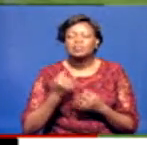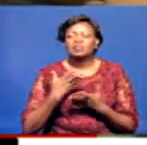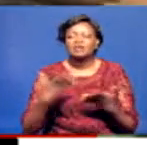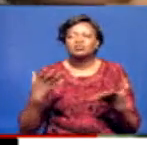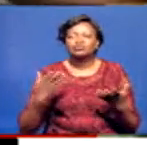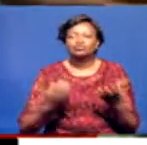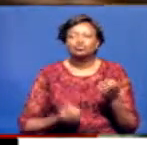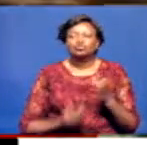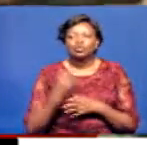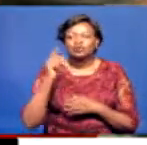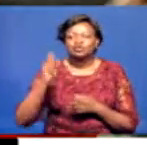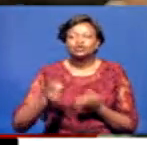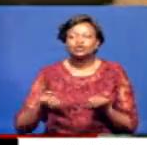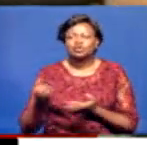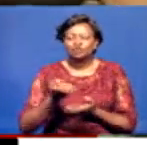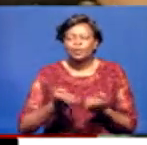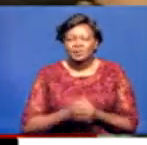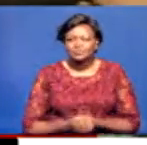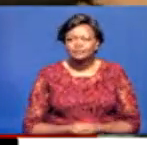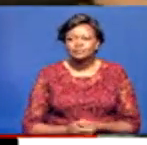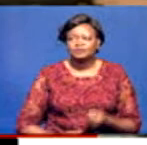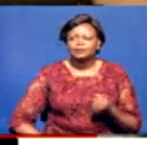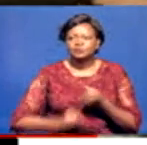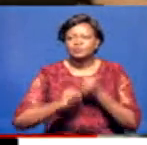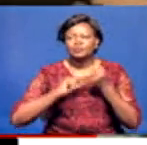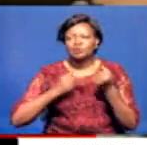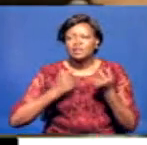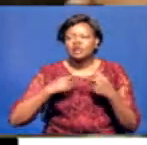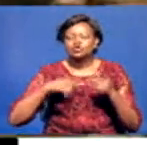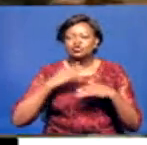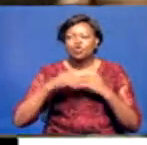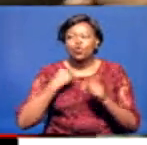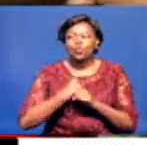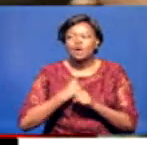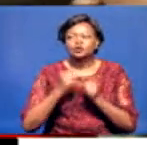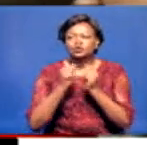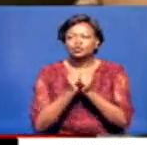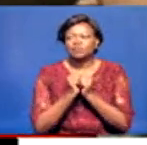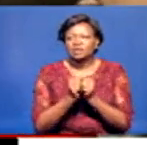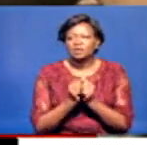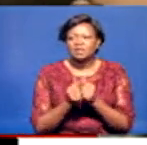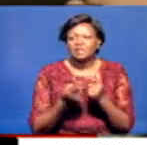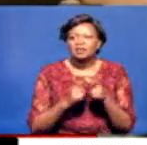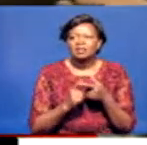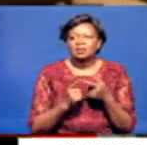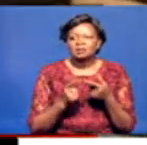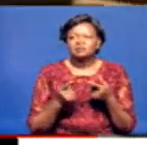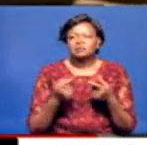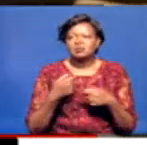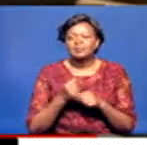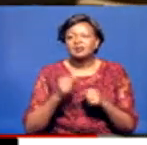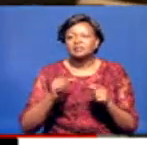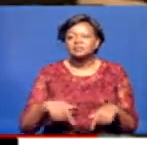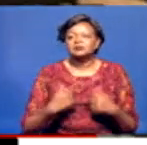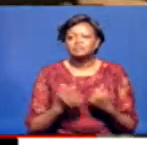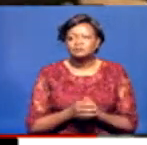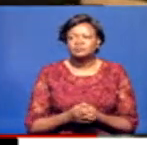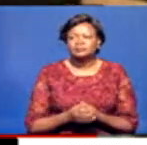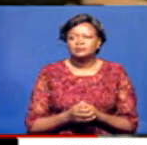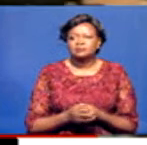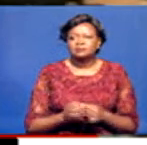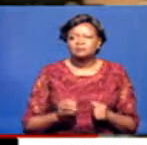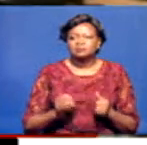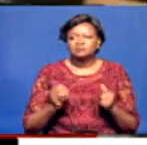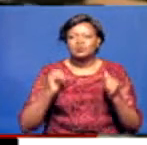economies. Just support us all and let's all work together, shoulder to shoulder, and we'll see ourselves in the big four is part of the